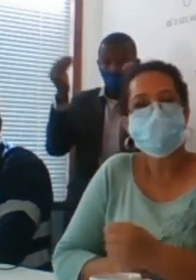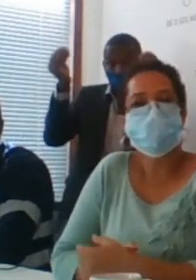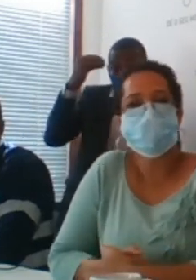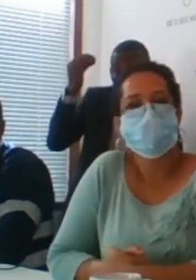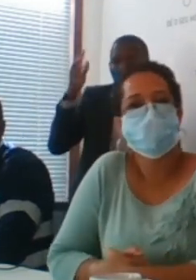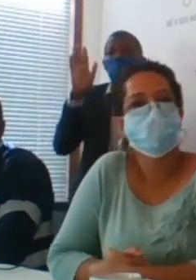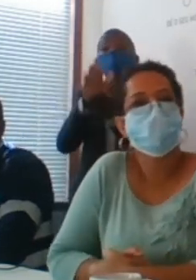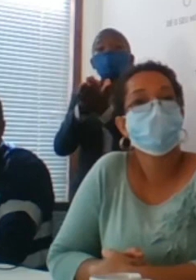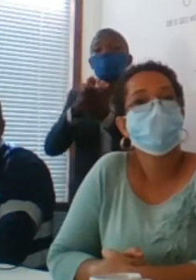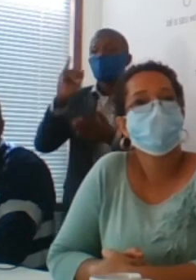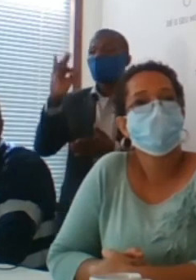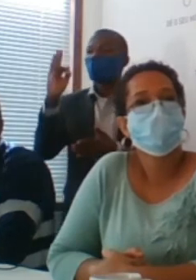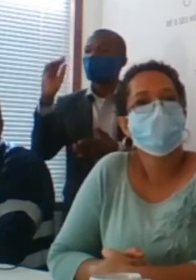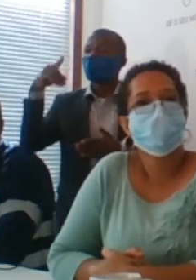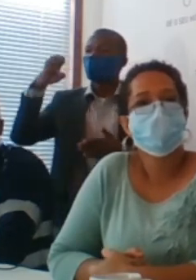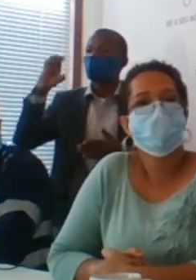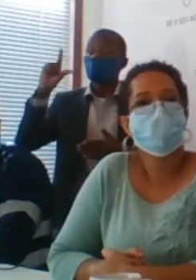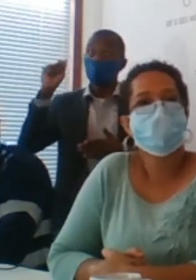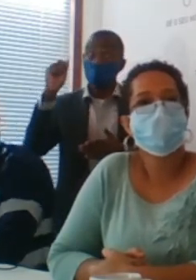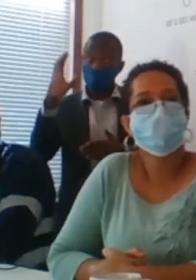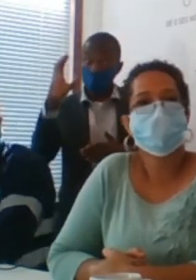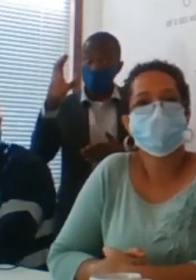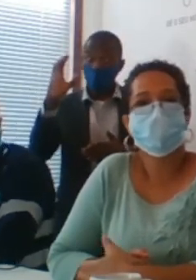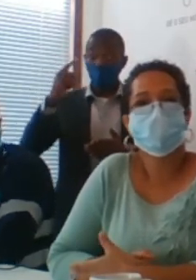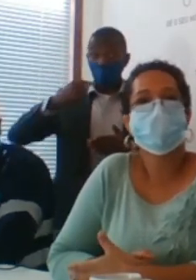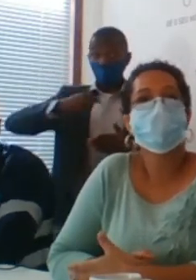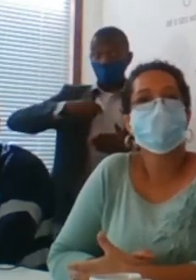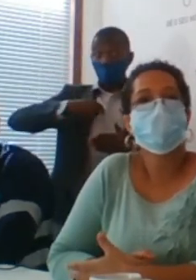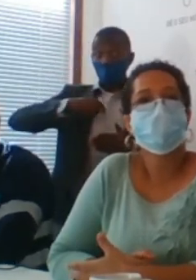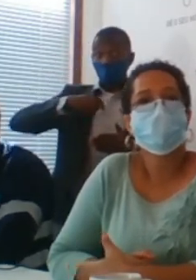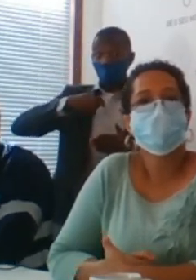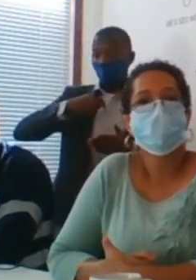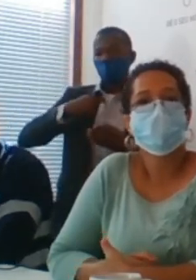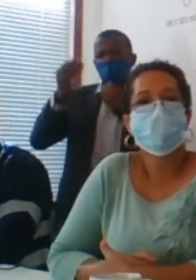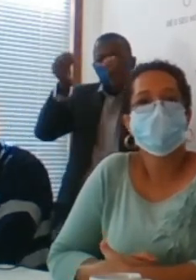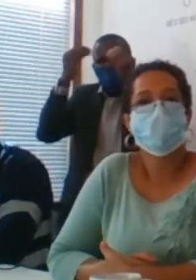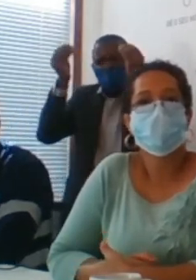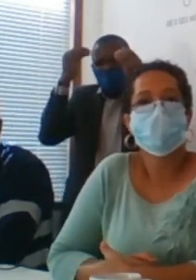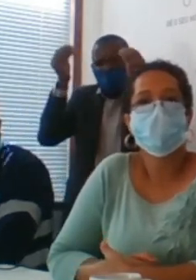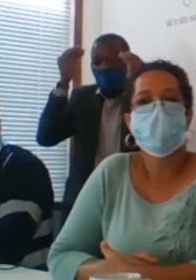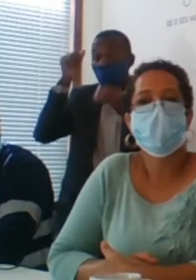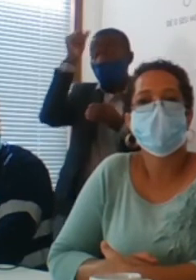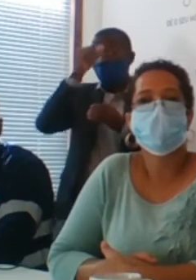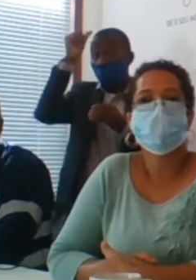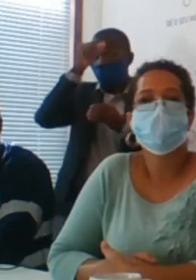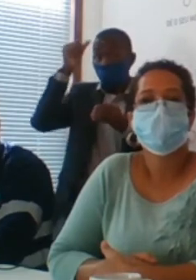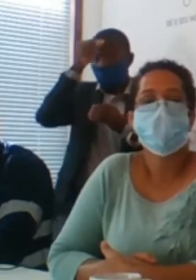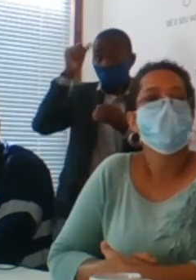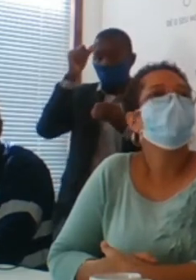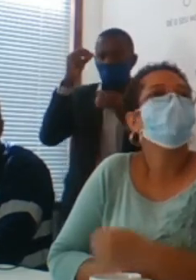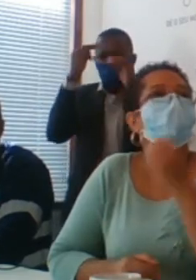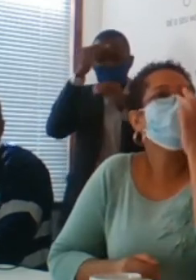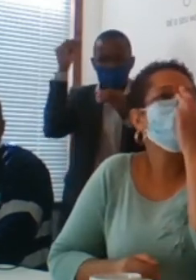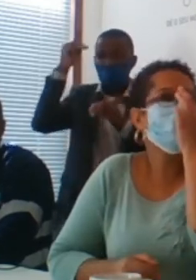FLAC. I am a chemical engineer and finished my master in health sector and occupational